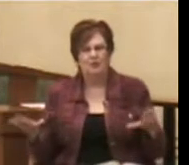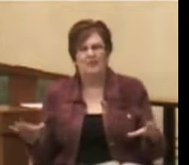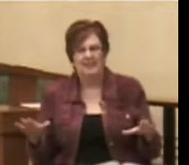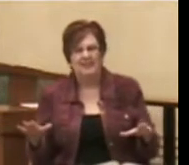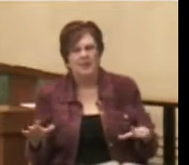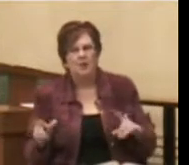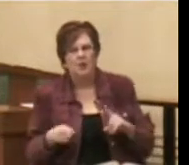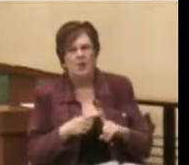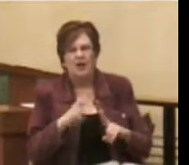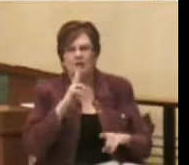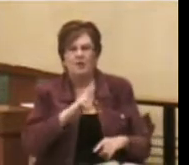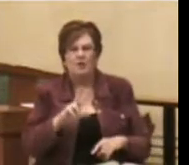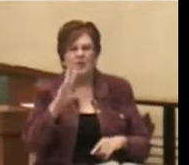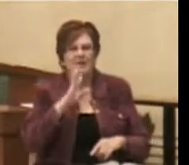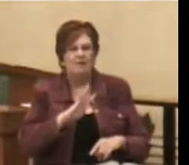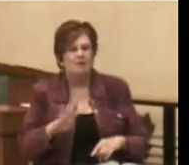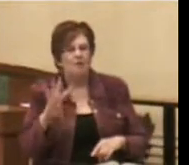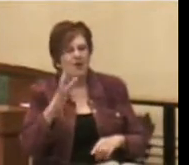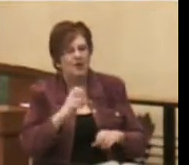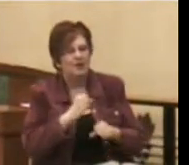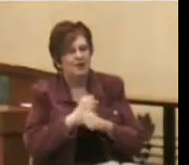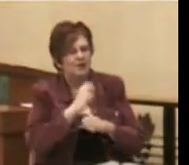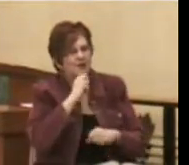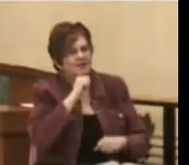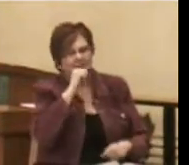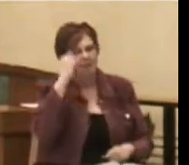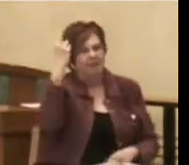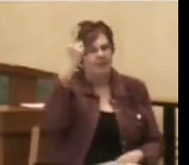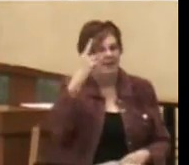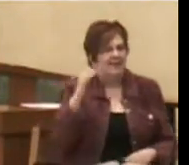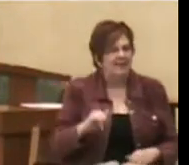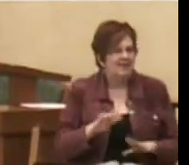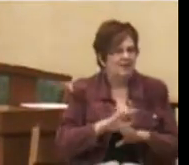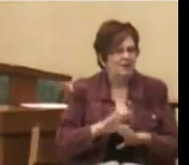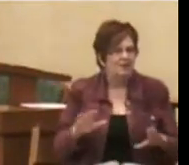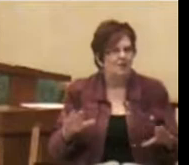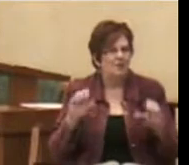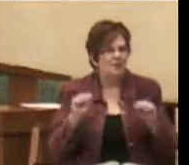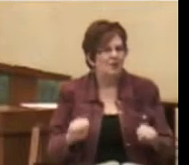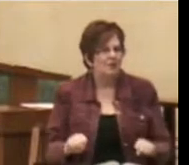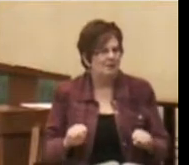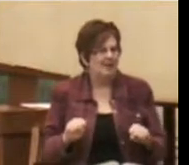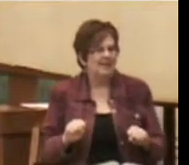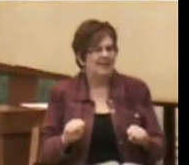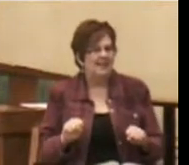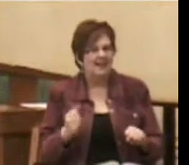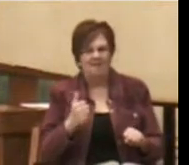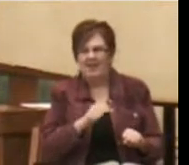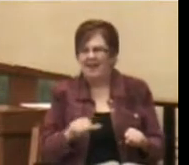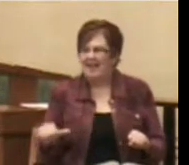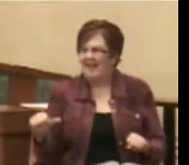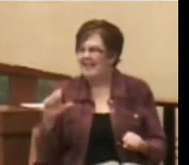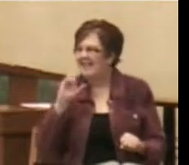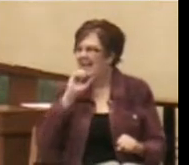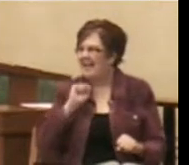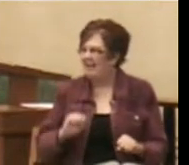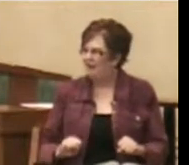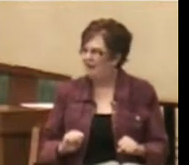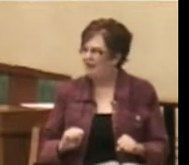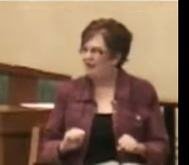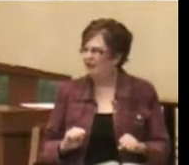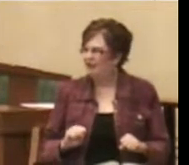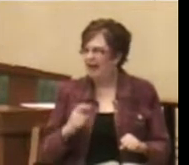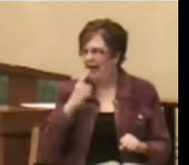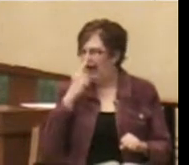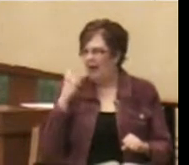And when you're 3 and 4 years old, you don't realize that those children could be of any age. I